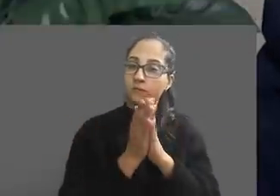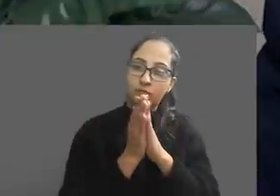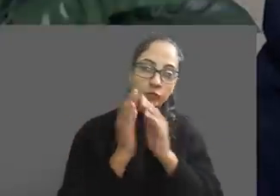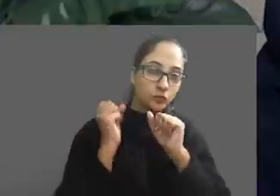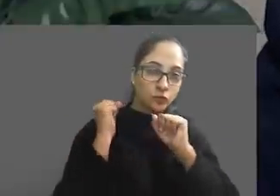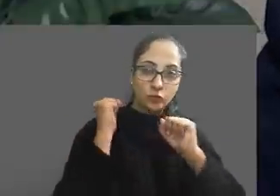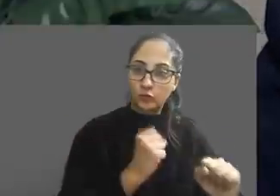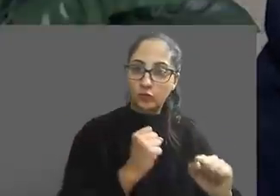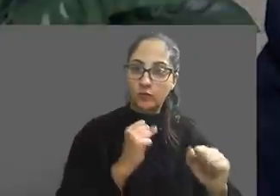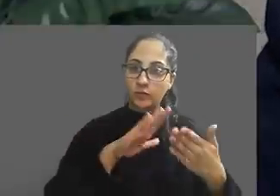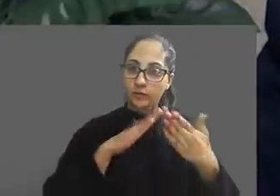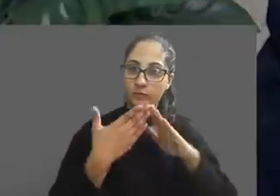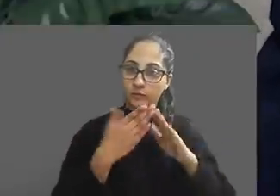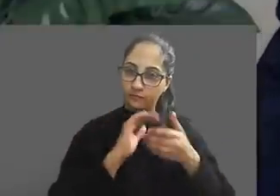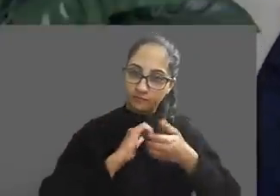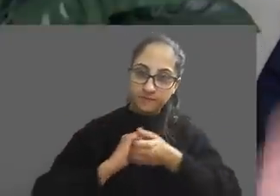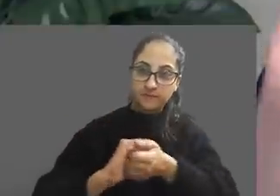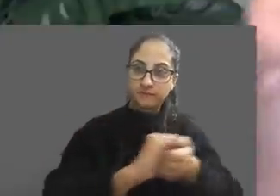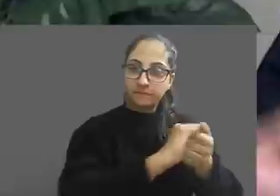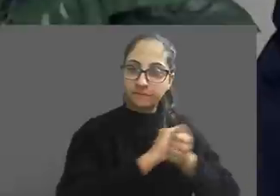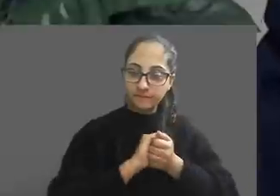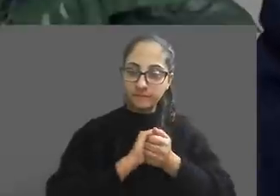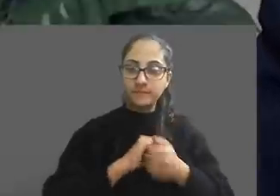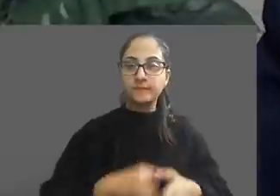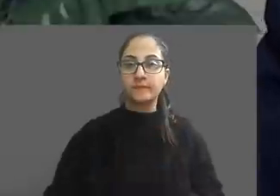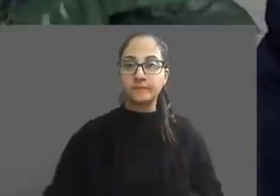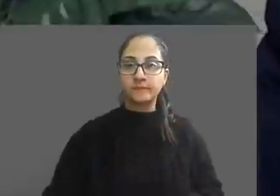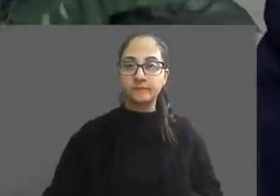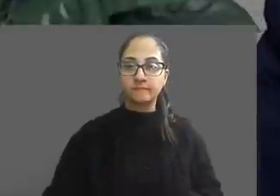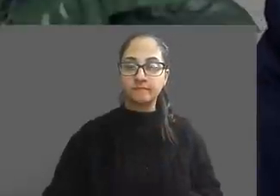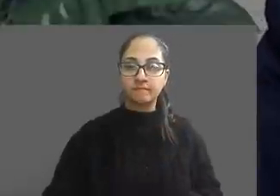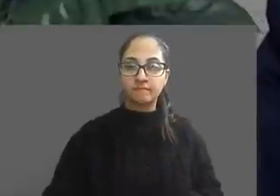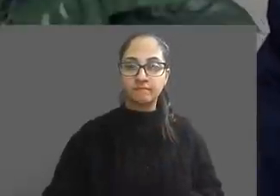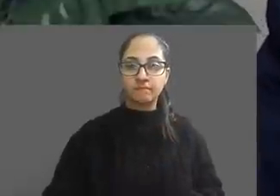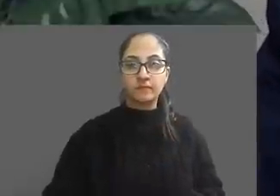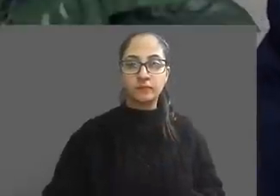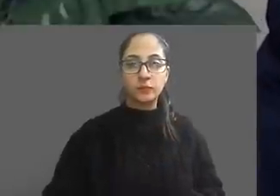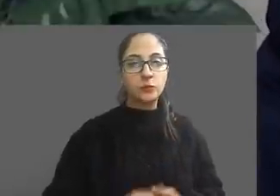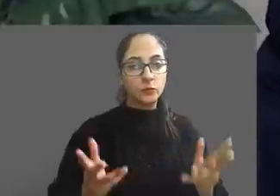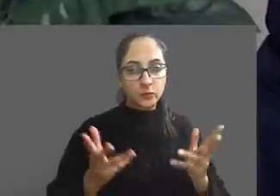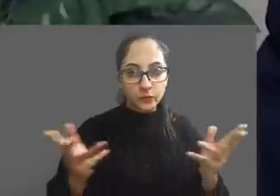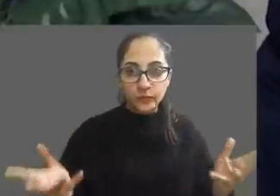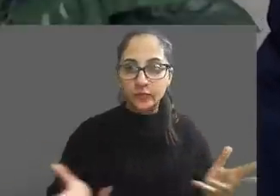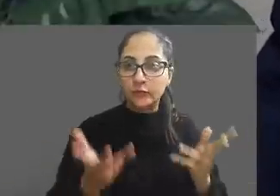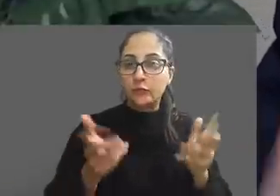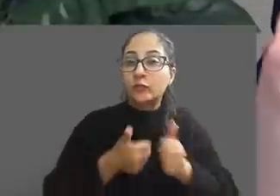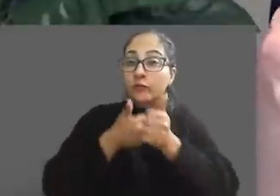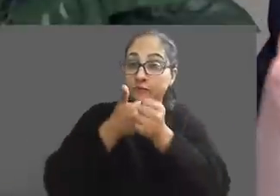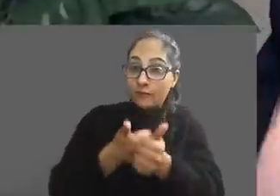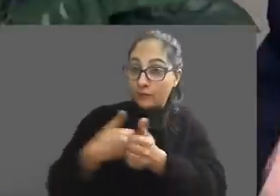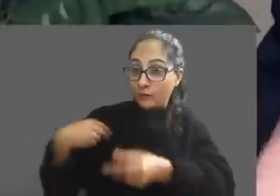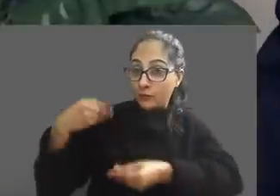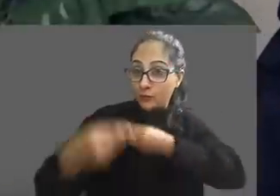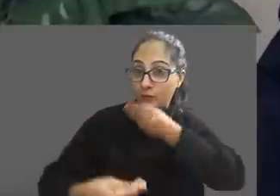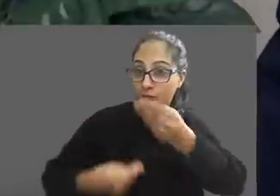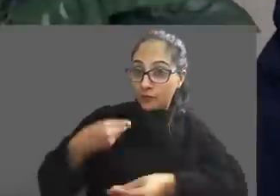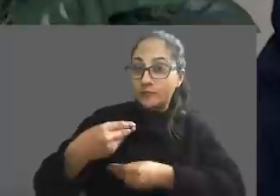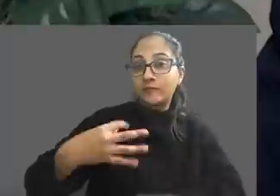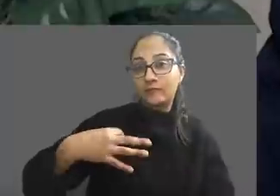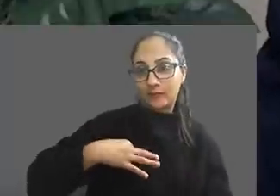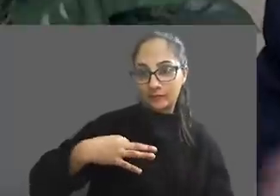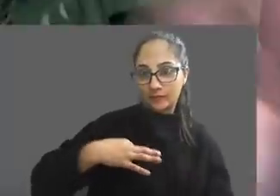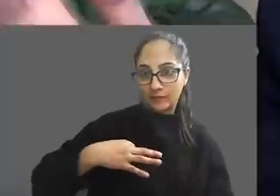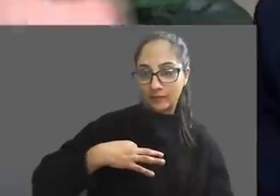To fulfill this firman, let us follow our ancestors' tradition of service. If every one of